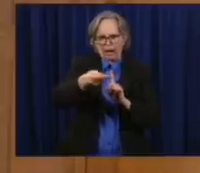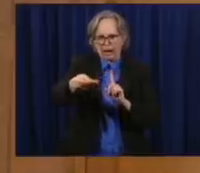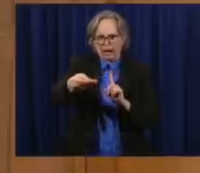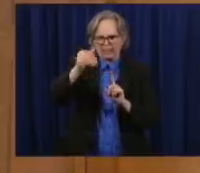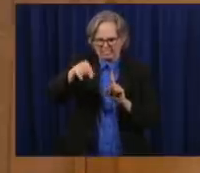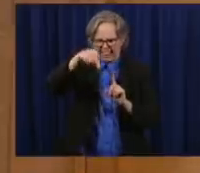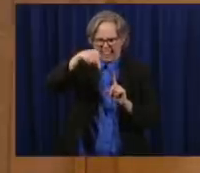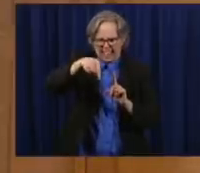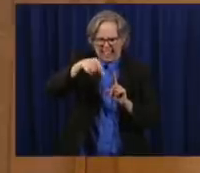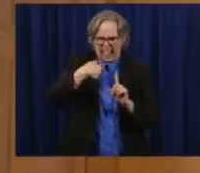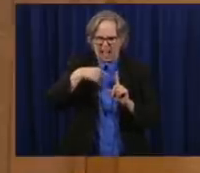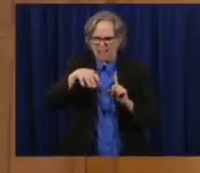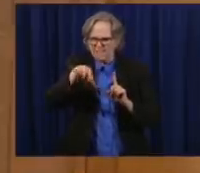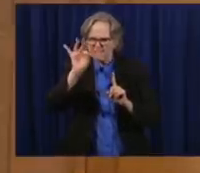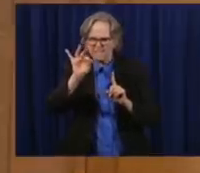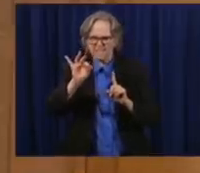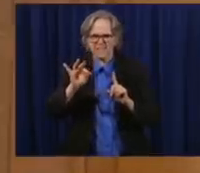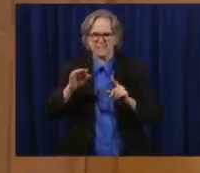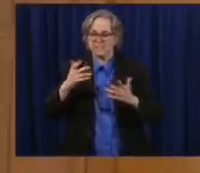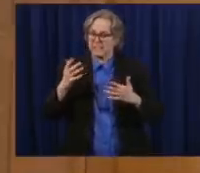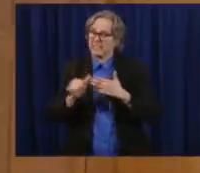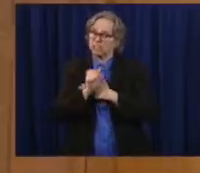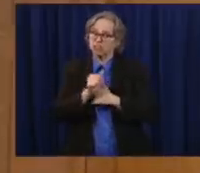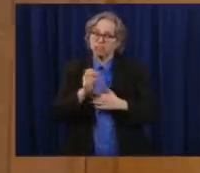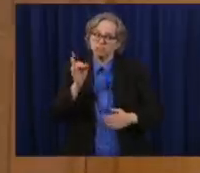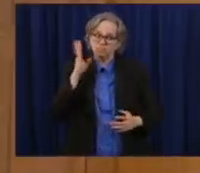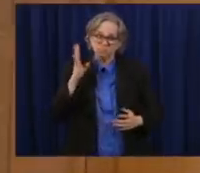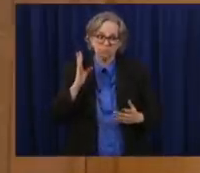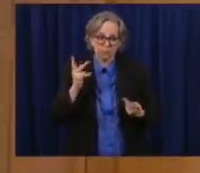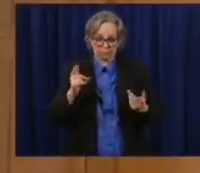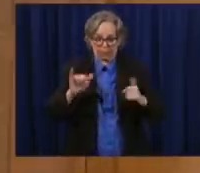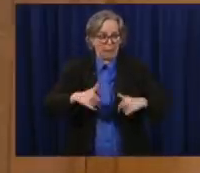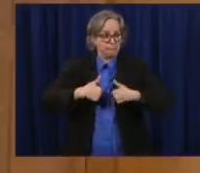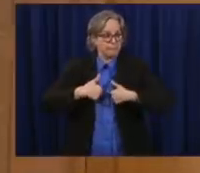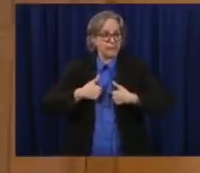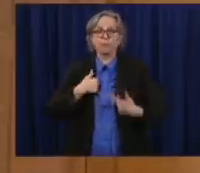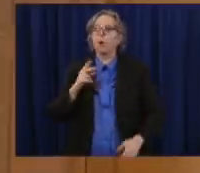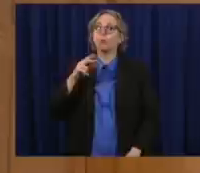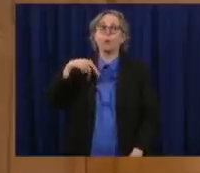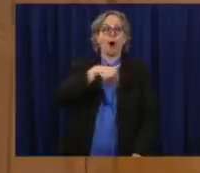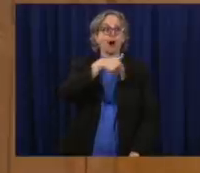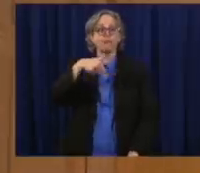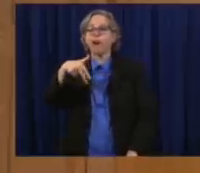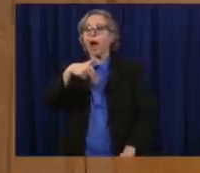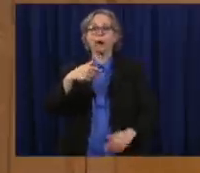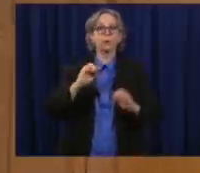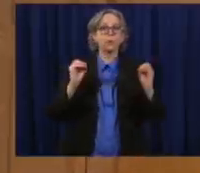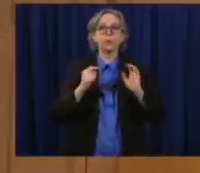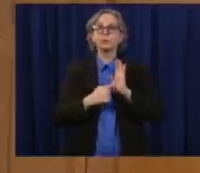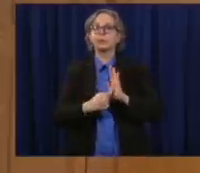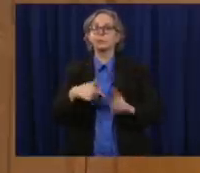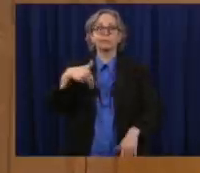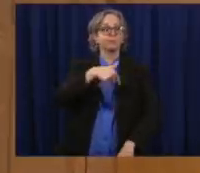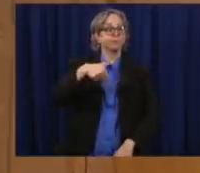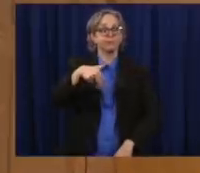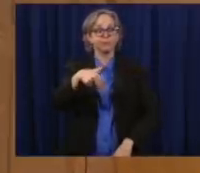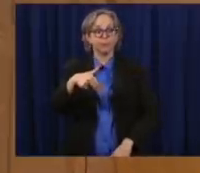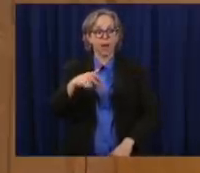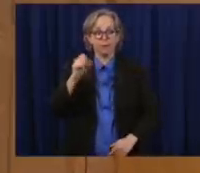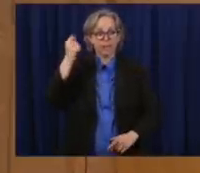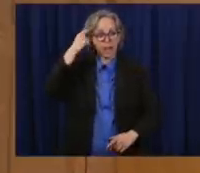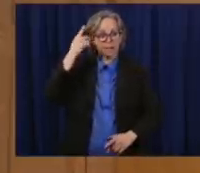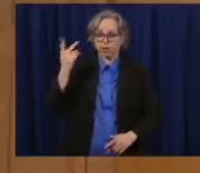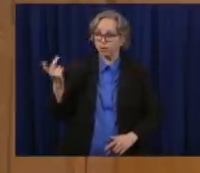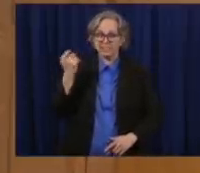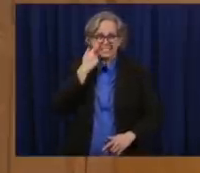like myself are walking around asymptomatic. And just with our testing in the prison, we've quickly seen that many of those